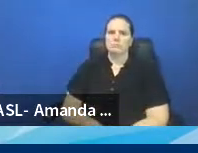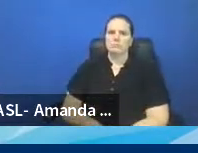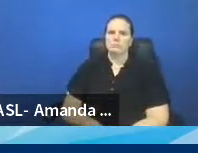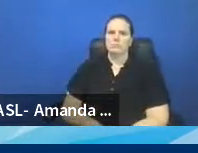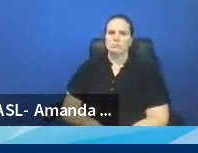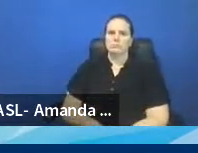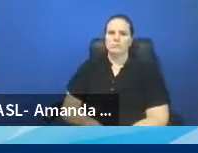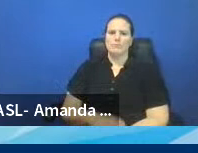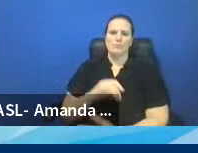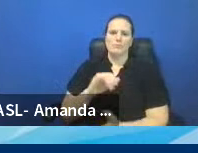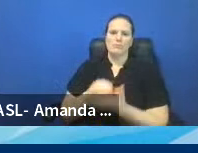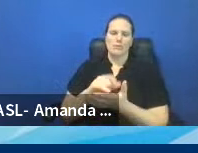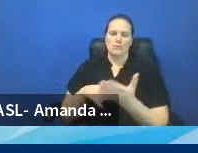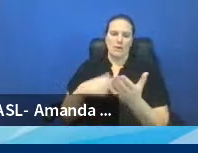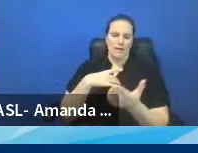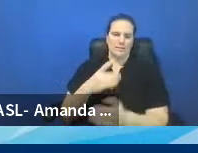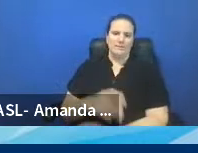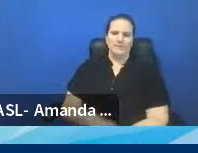that's what I'd like.